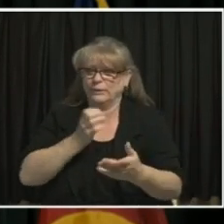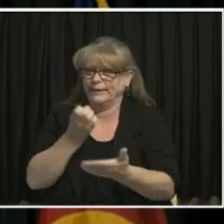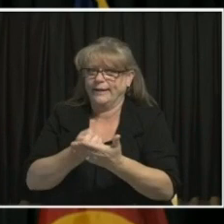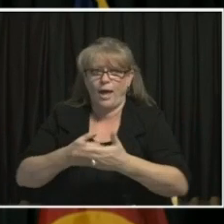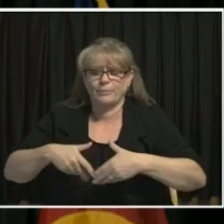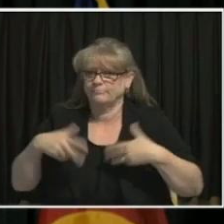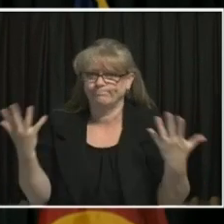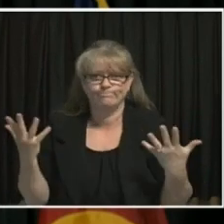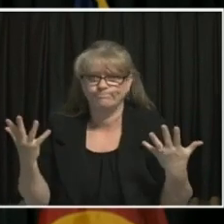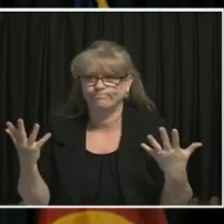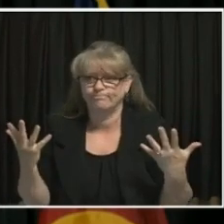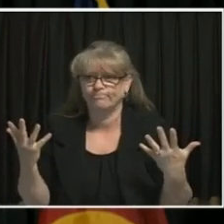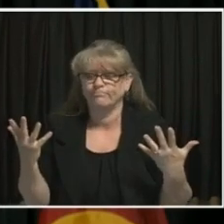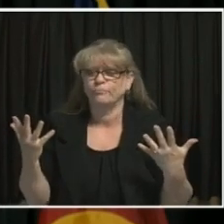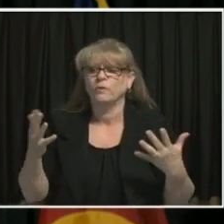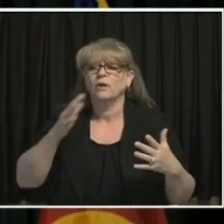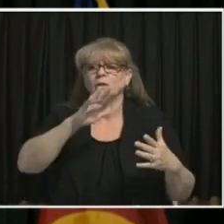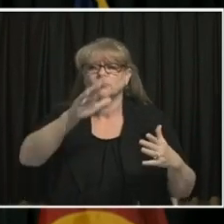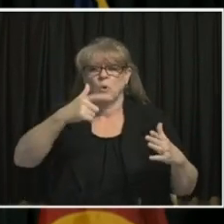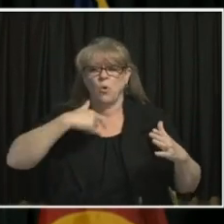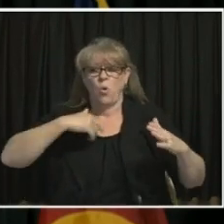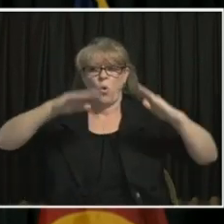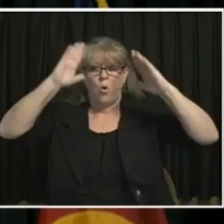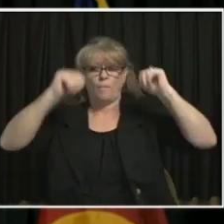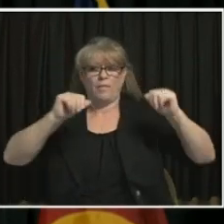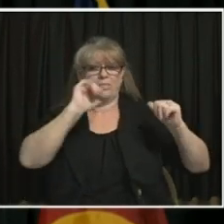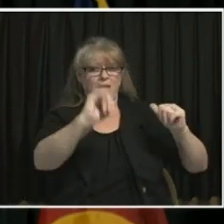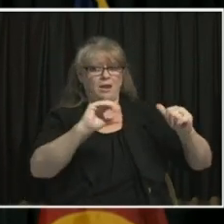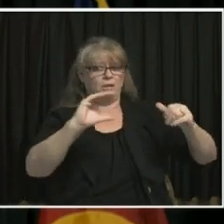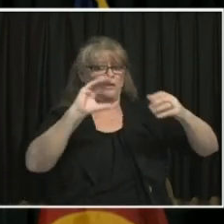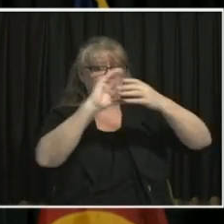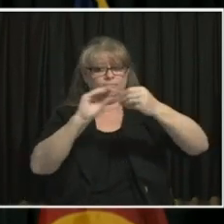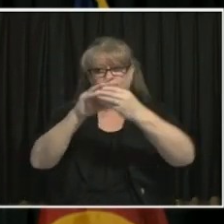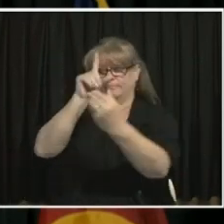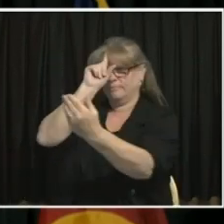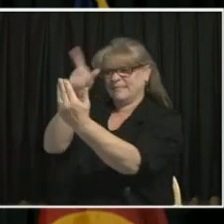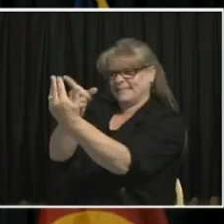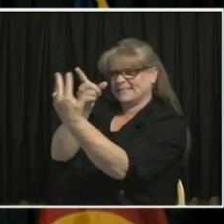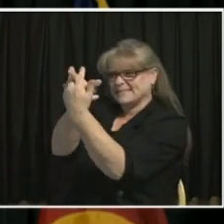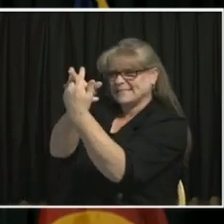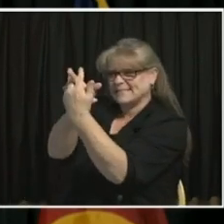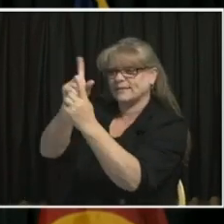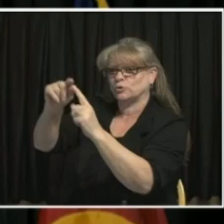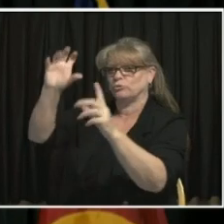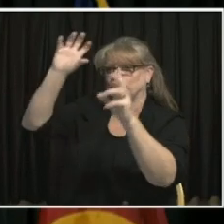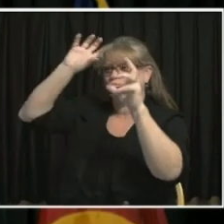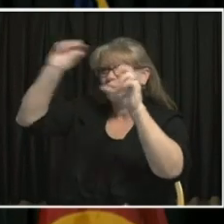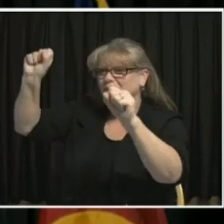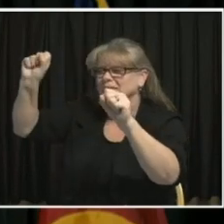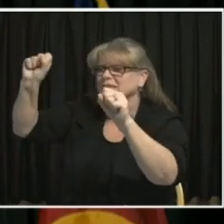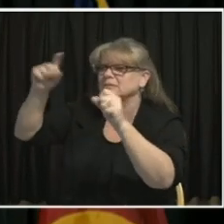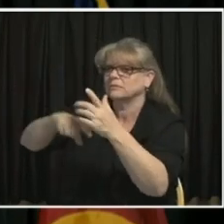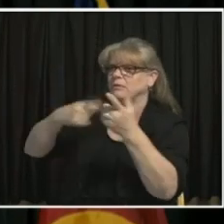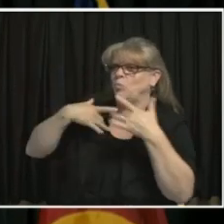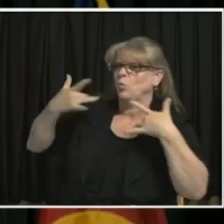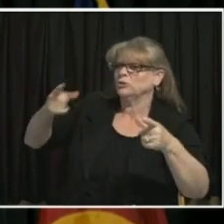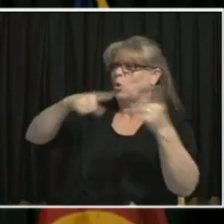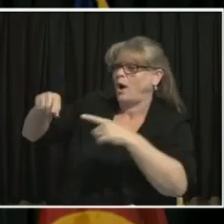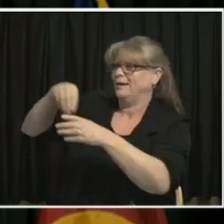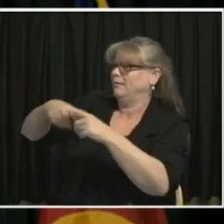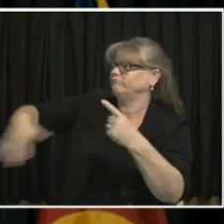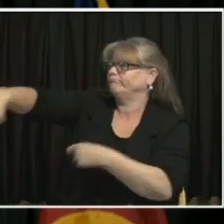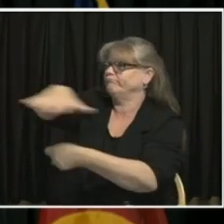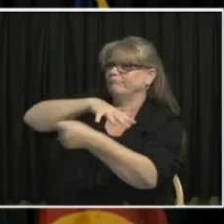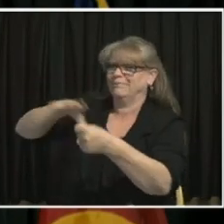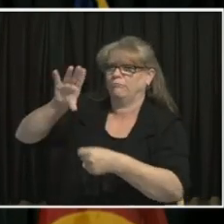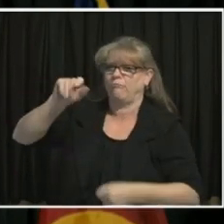bring those to him and make sure that he's aware of what's really going on in the real world. I